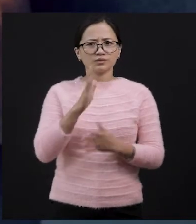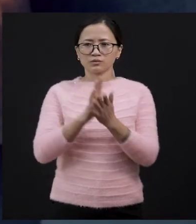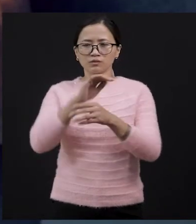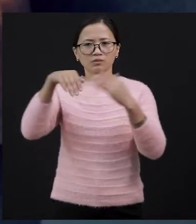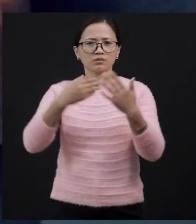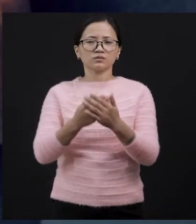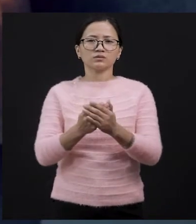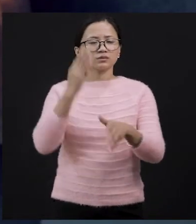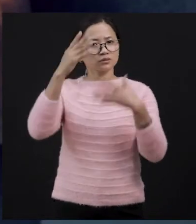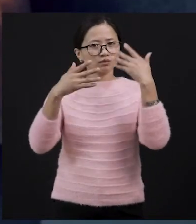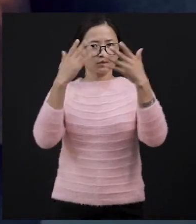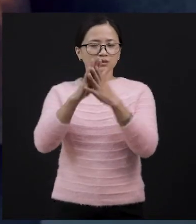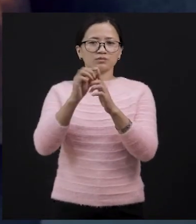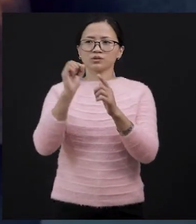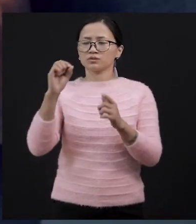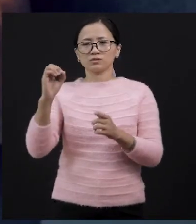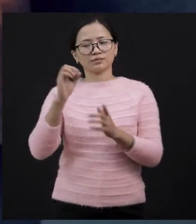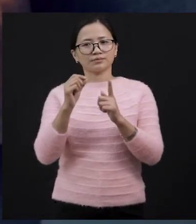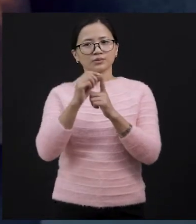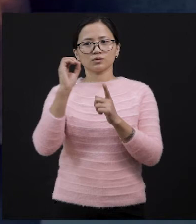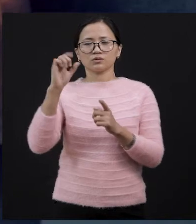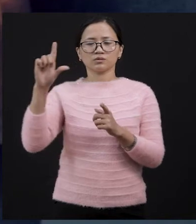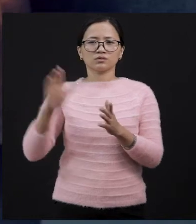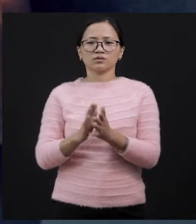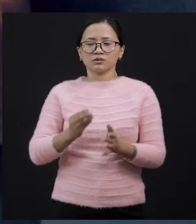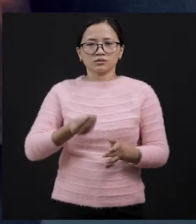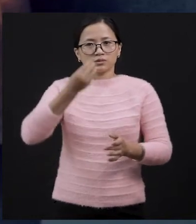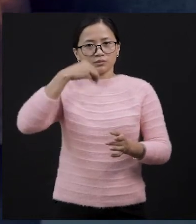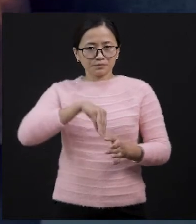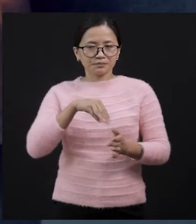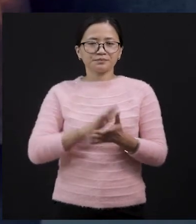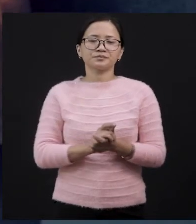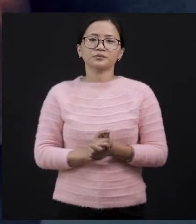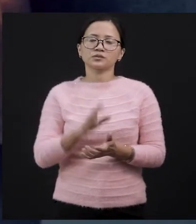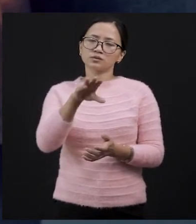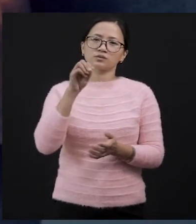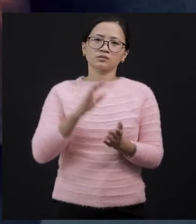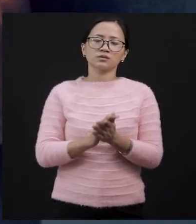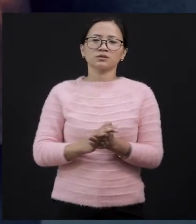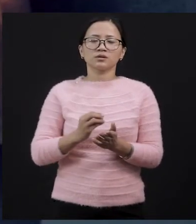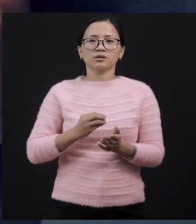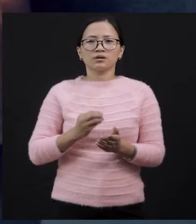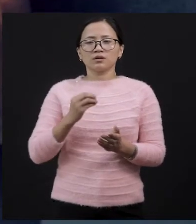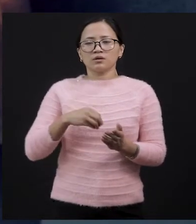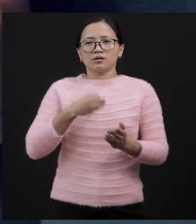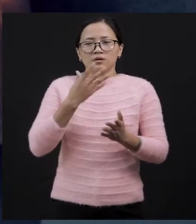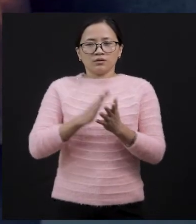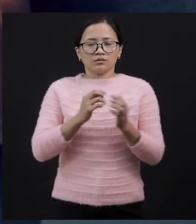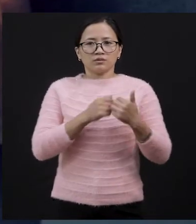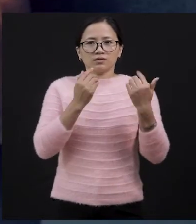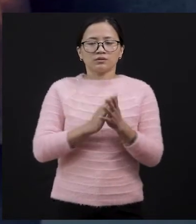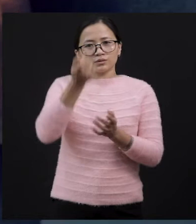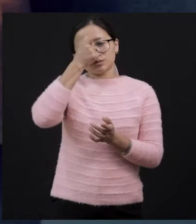this air pollution, once we inhale, we will get respiratory and heart